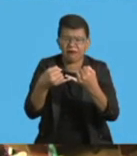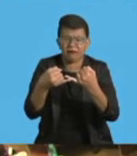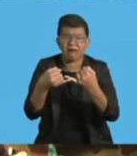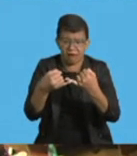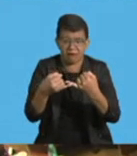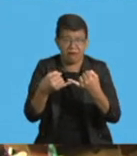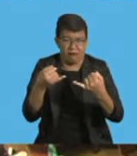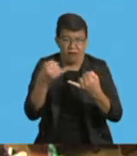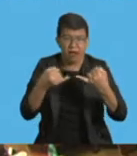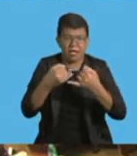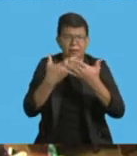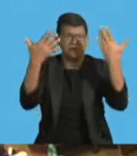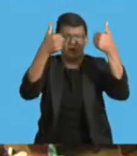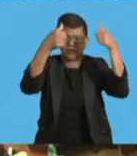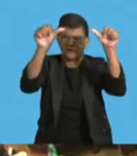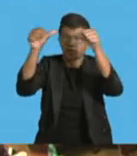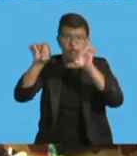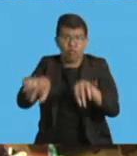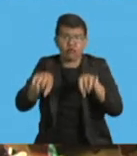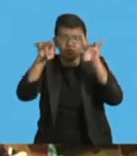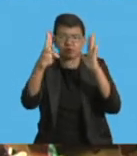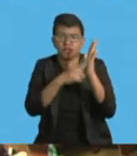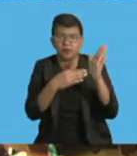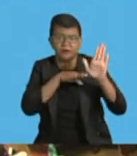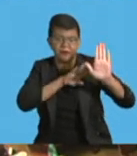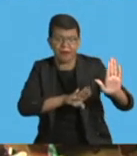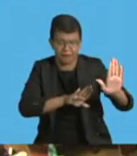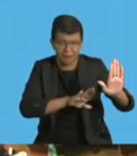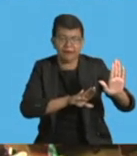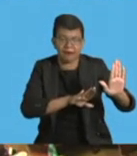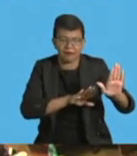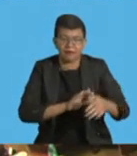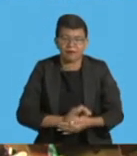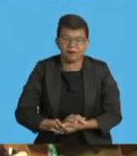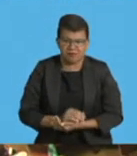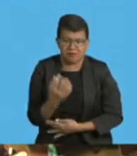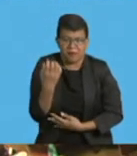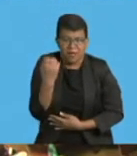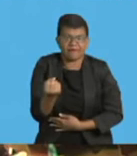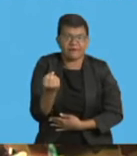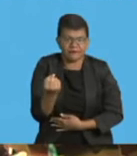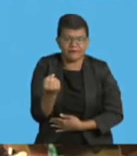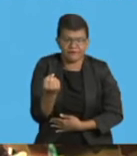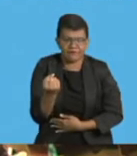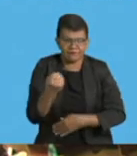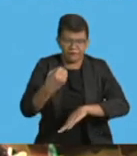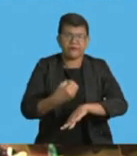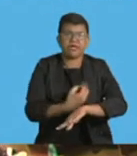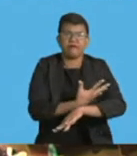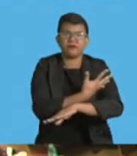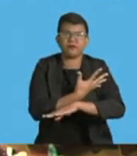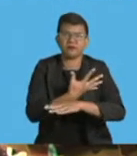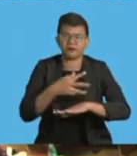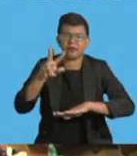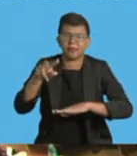have leveraged the PIF to wield undue influence in the region. Indeed, Mr. Speaker,